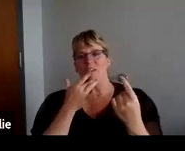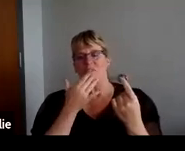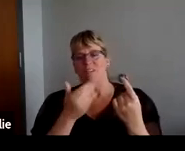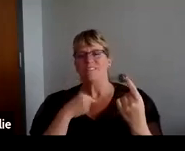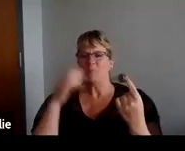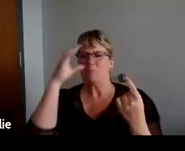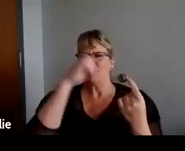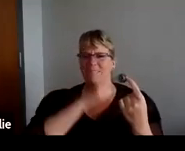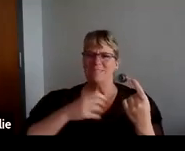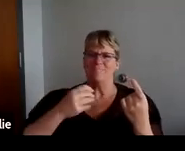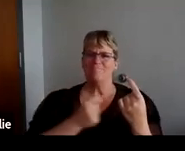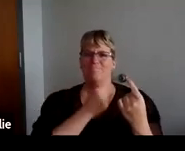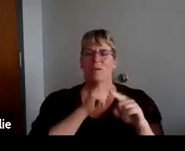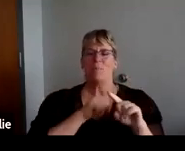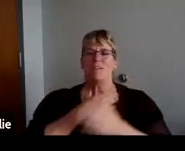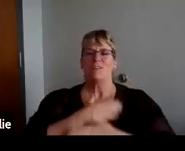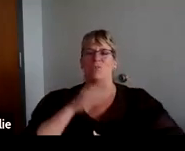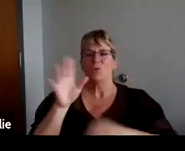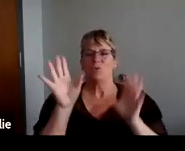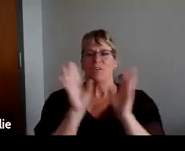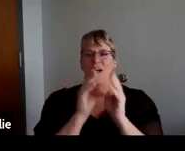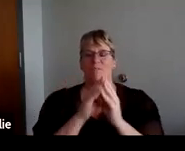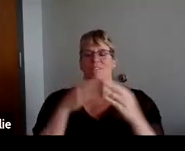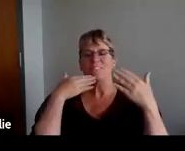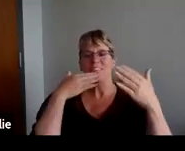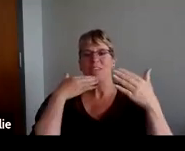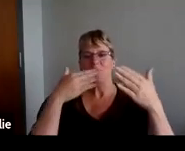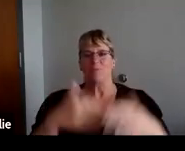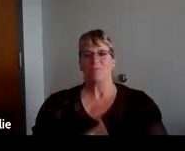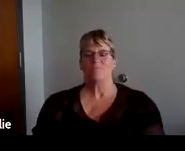miss that, but enjoy your conference. Thank you.